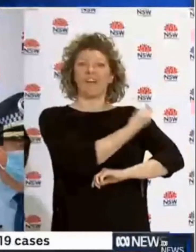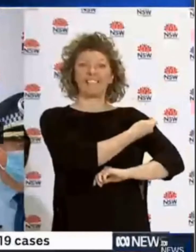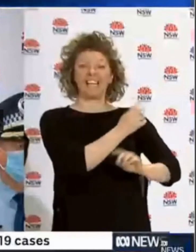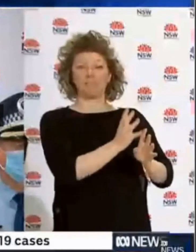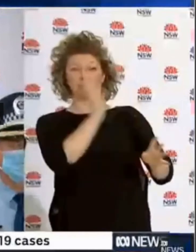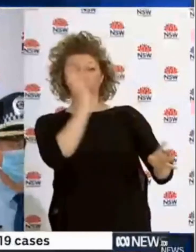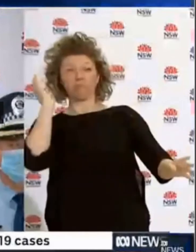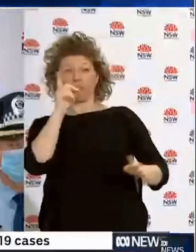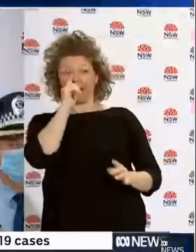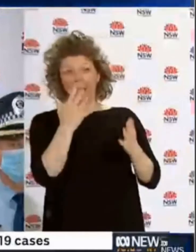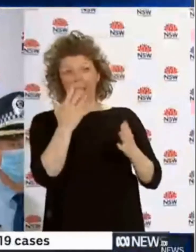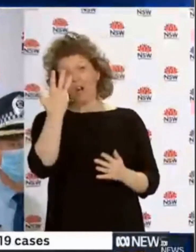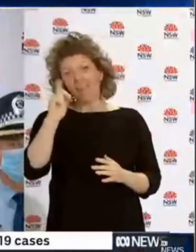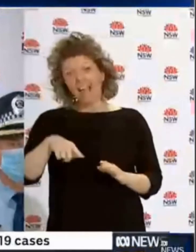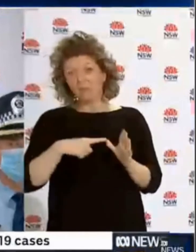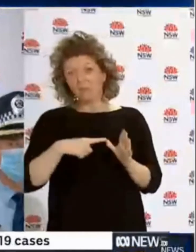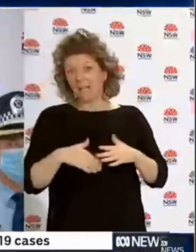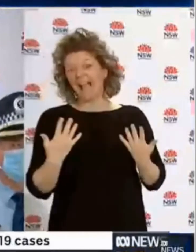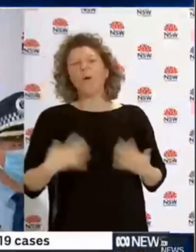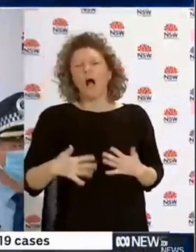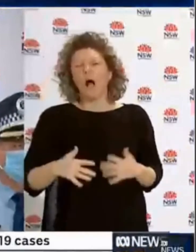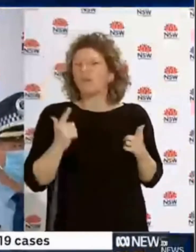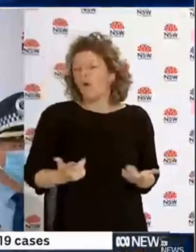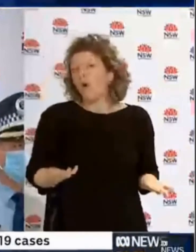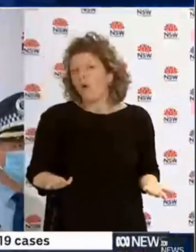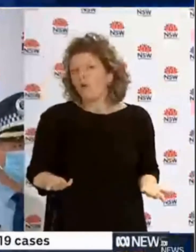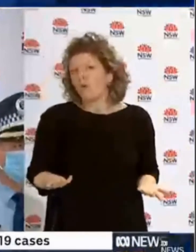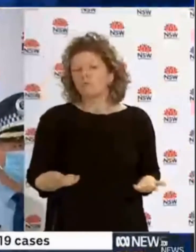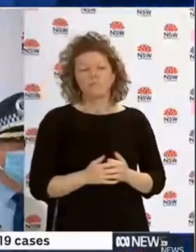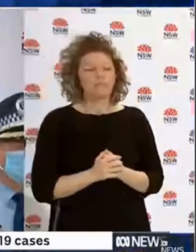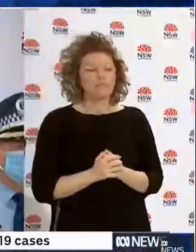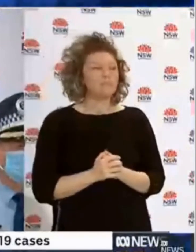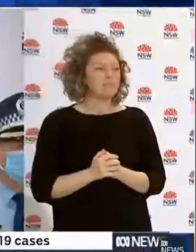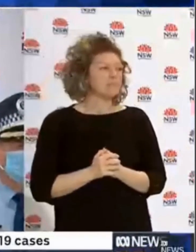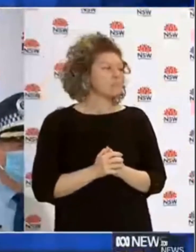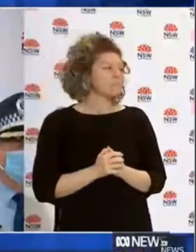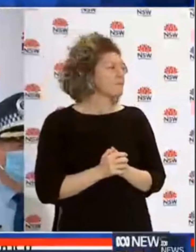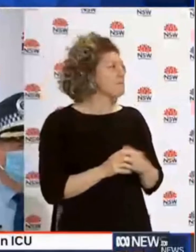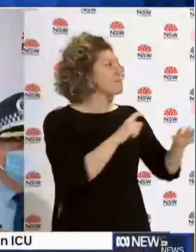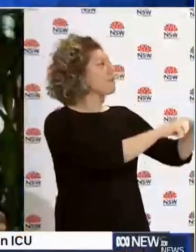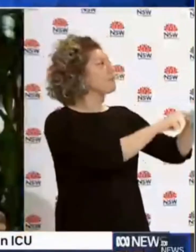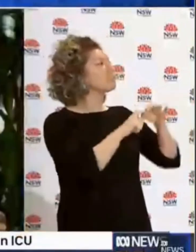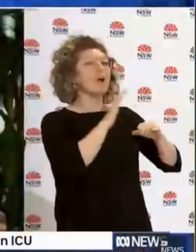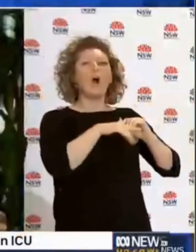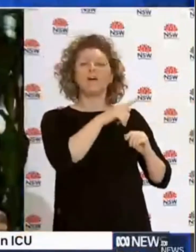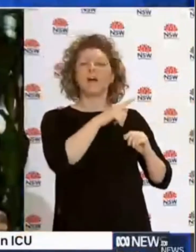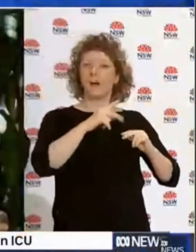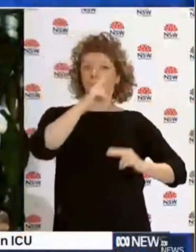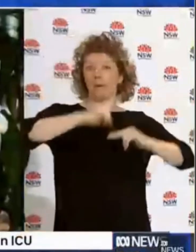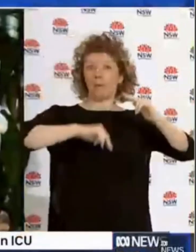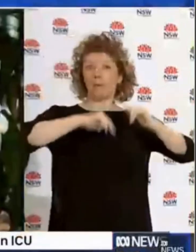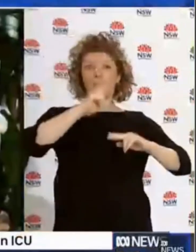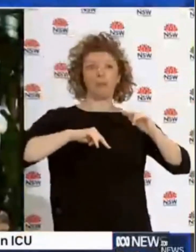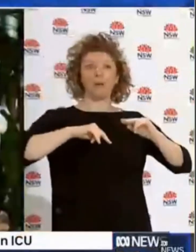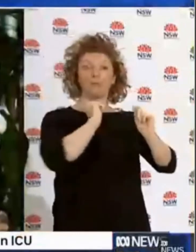about 9,000 a day. So it's but we're trying. Yeah, sorry. Construction is back. However, a lot of the